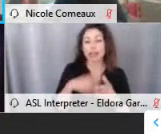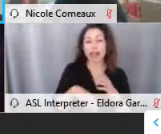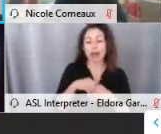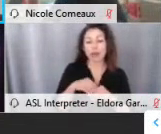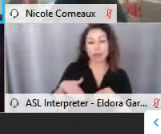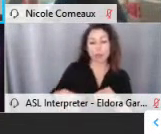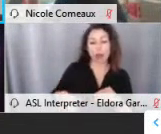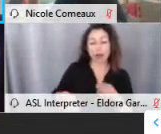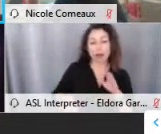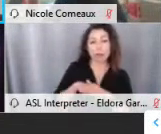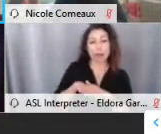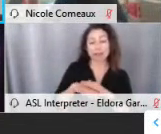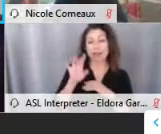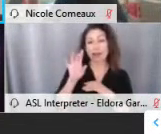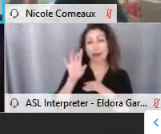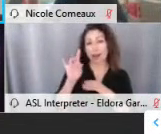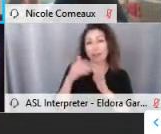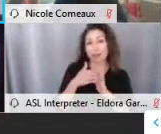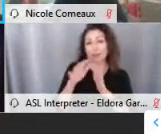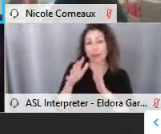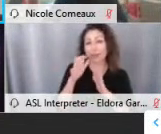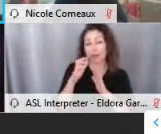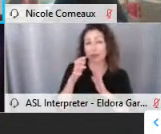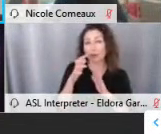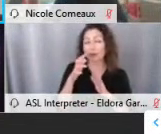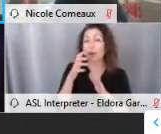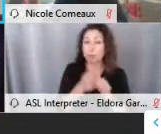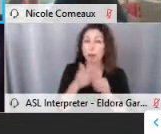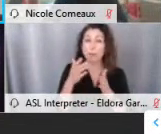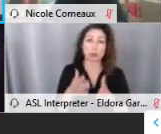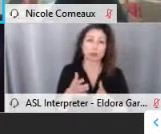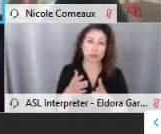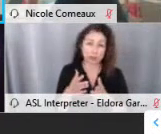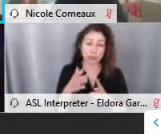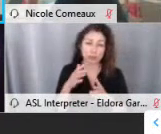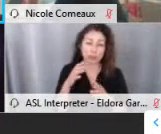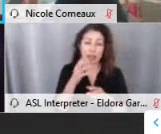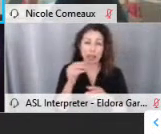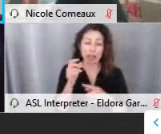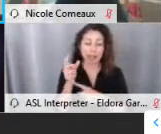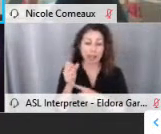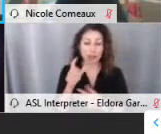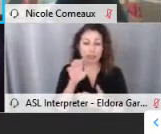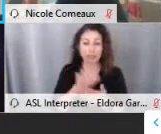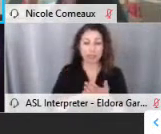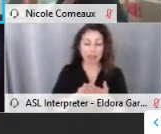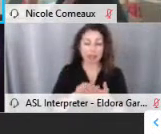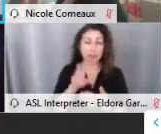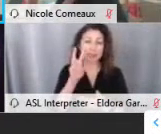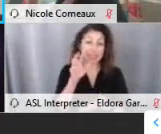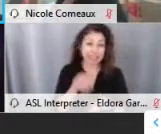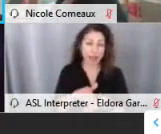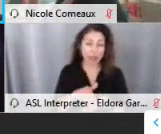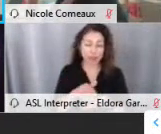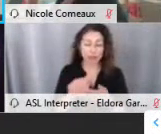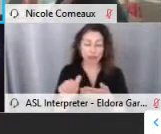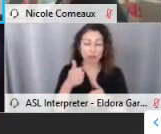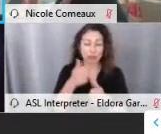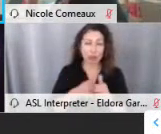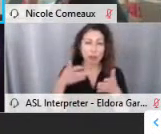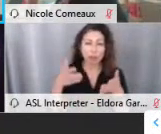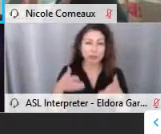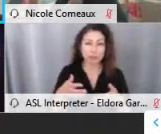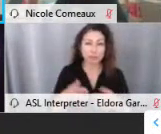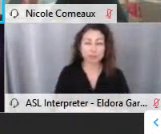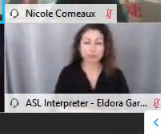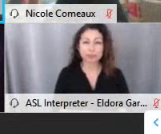around $8,500 per person and an annual deductible of around $6,000 per